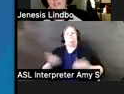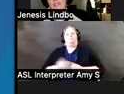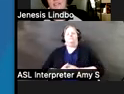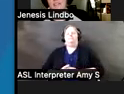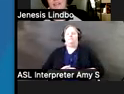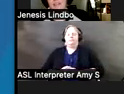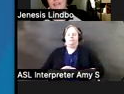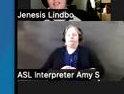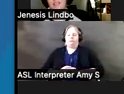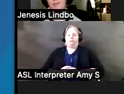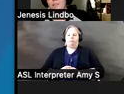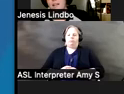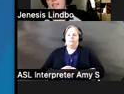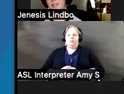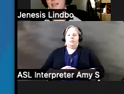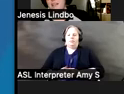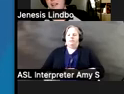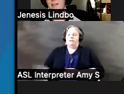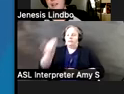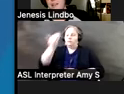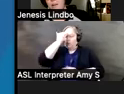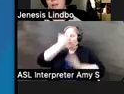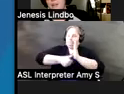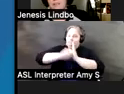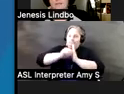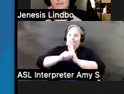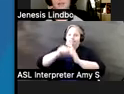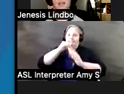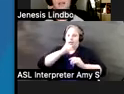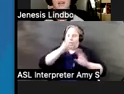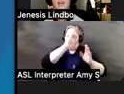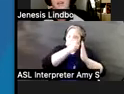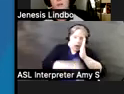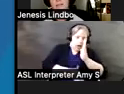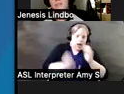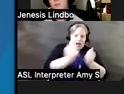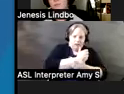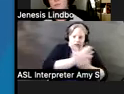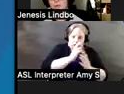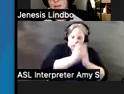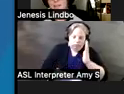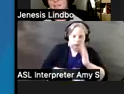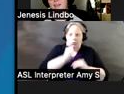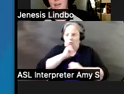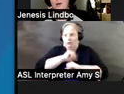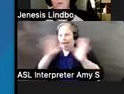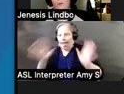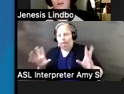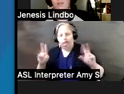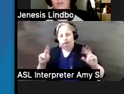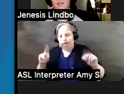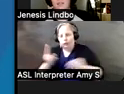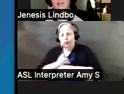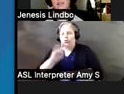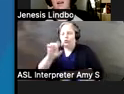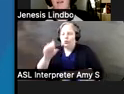that and emphasizing that it's not everything or nothing. Utilize the tools for breaks. One